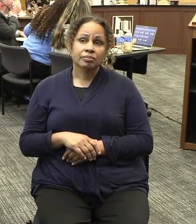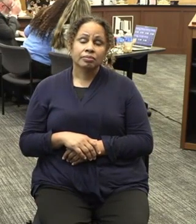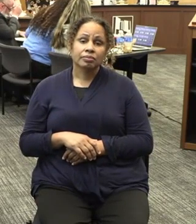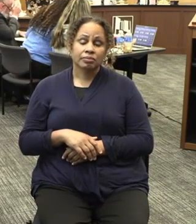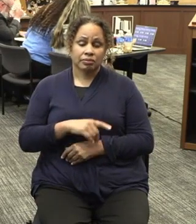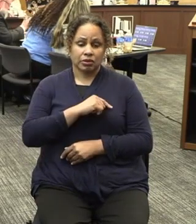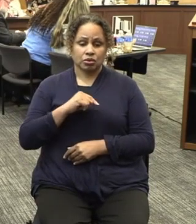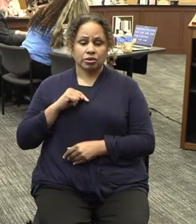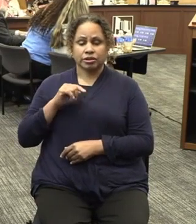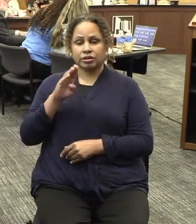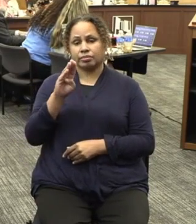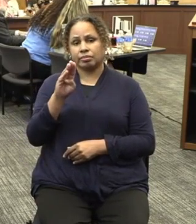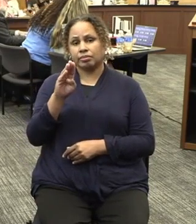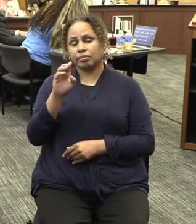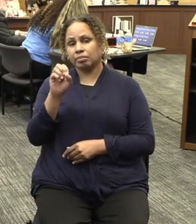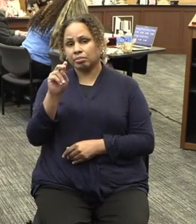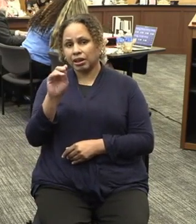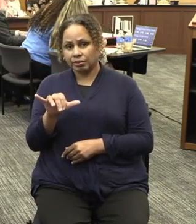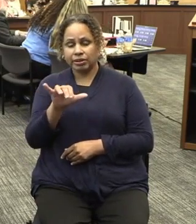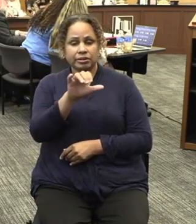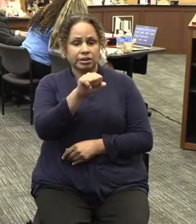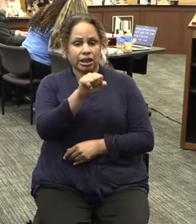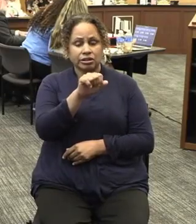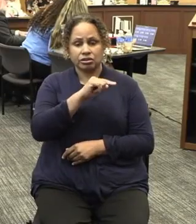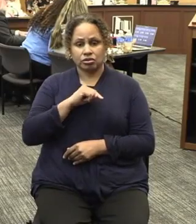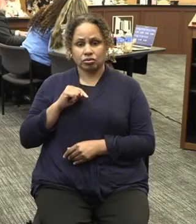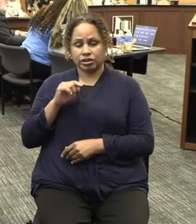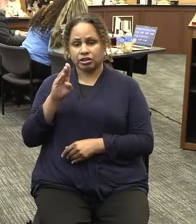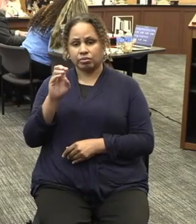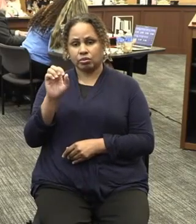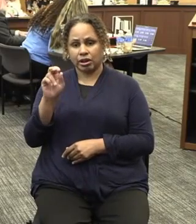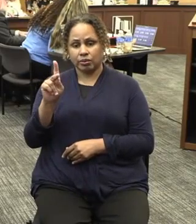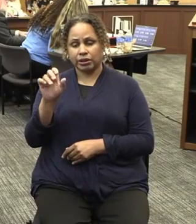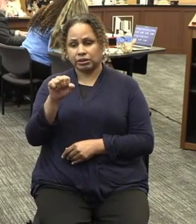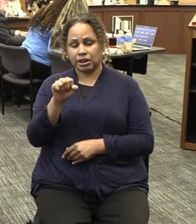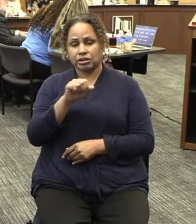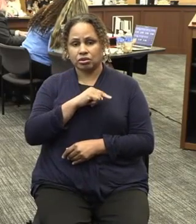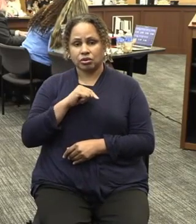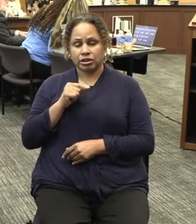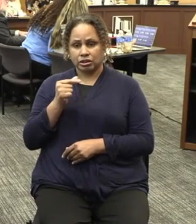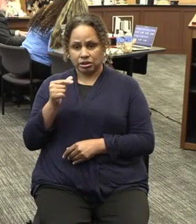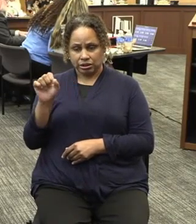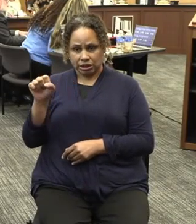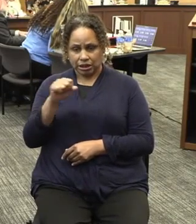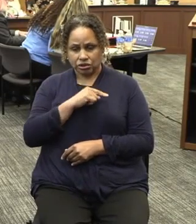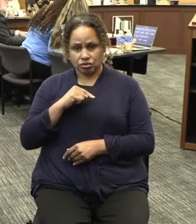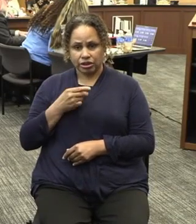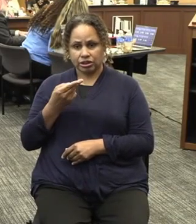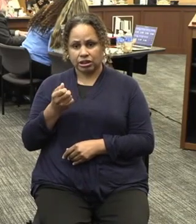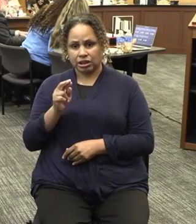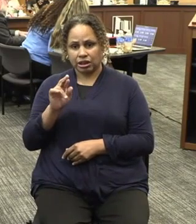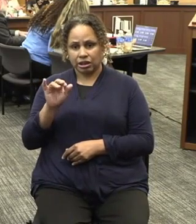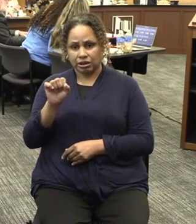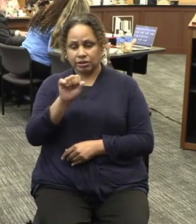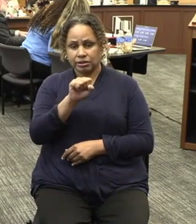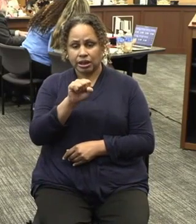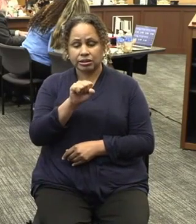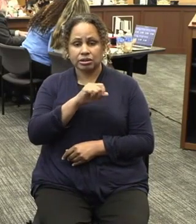Trustee Bottomley, Yes. trustee Broderick, Yes. trustee Garcia again, Yes. trustee Harris. Yes. Trustee